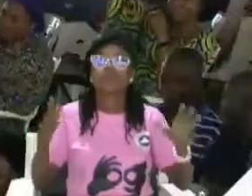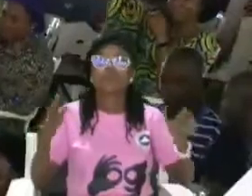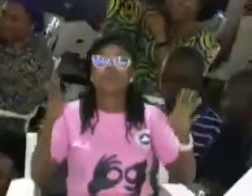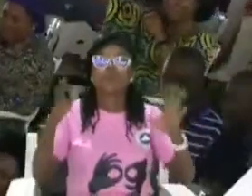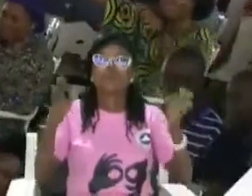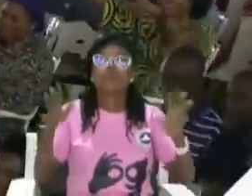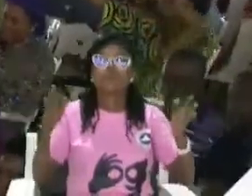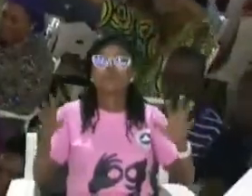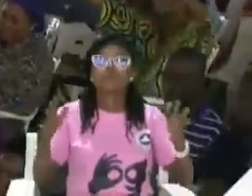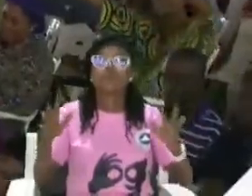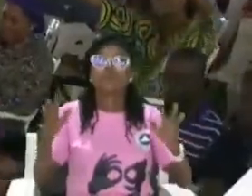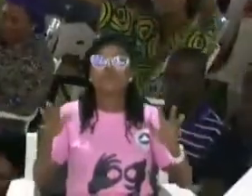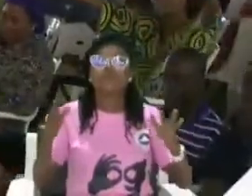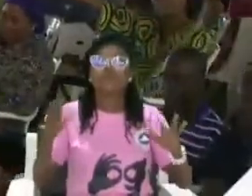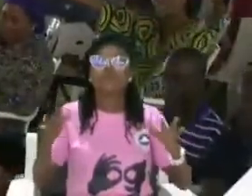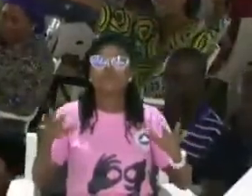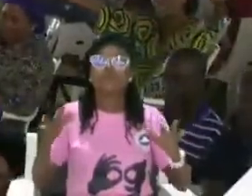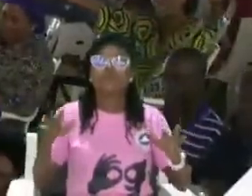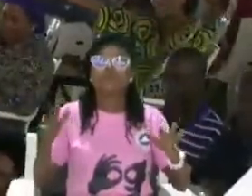Hallelujah.